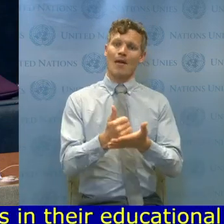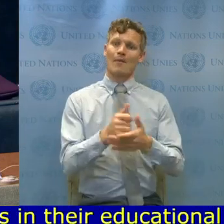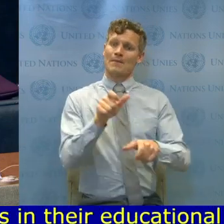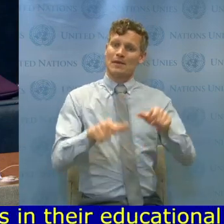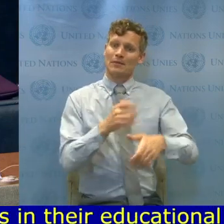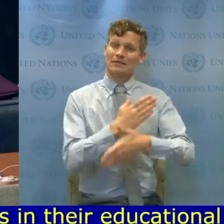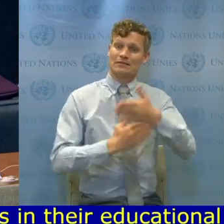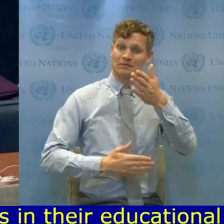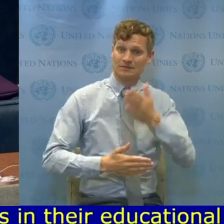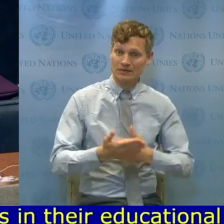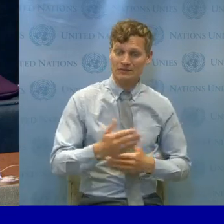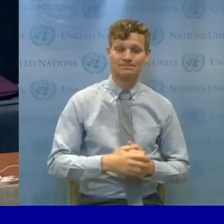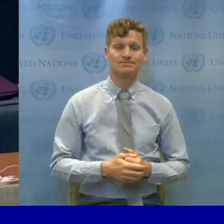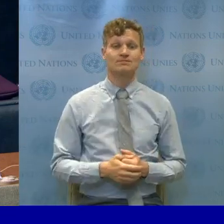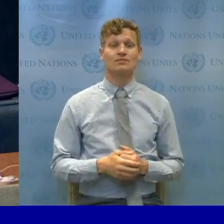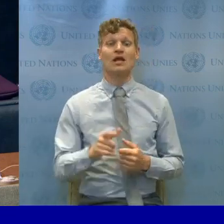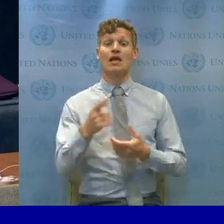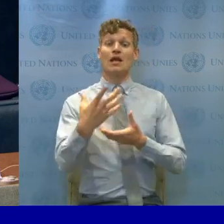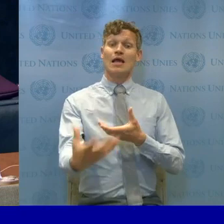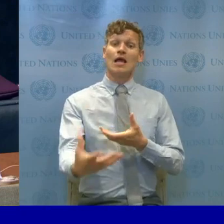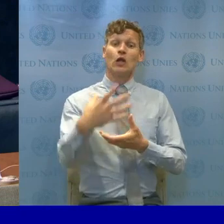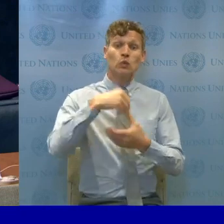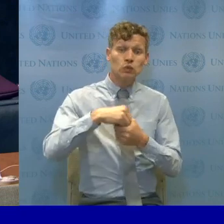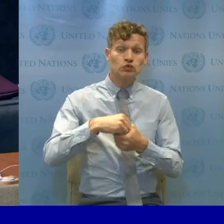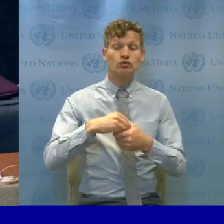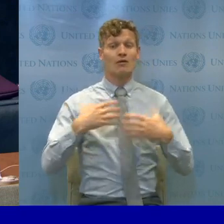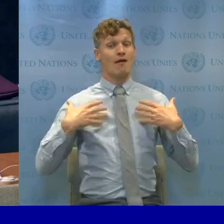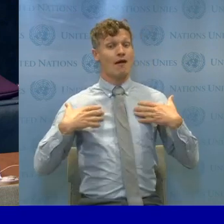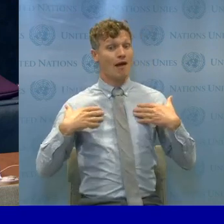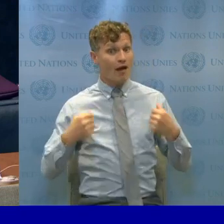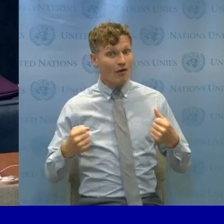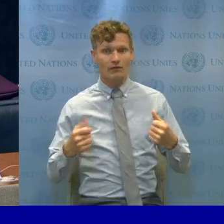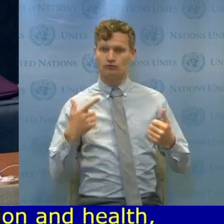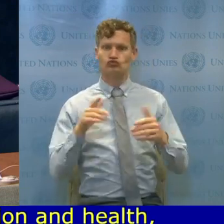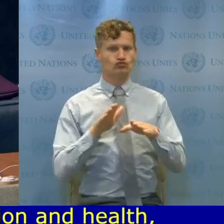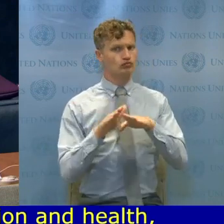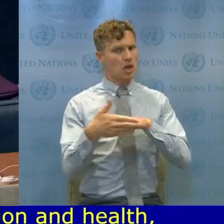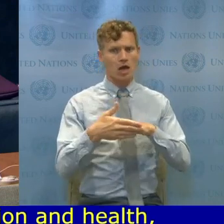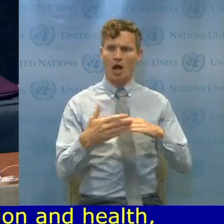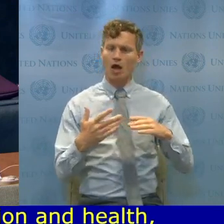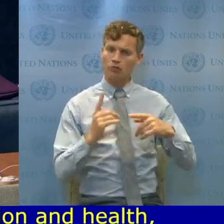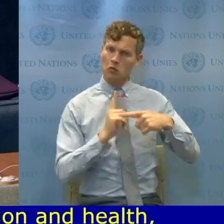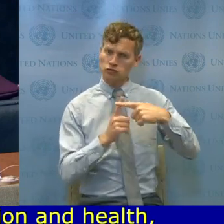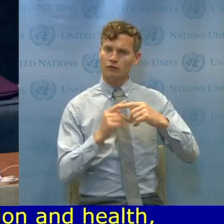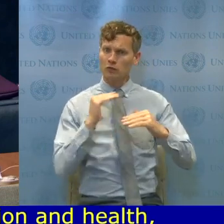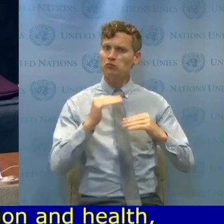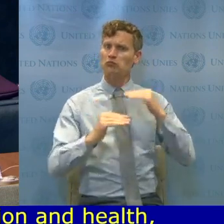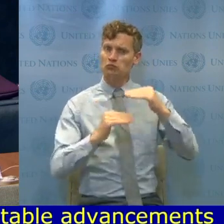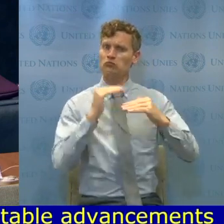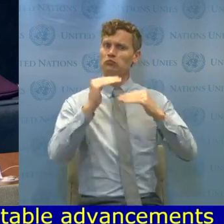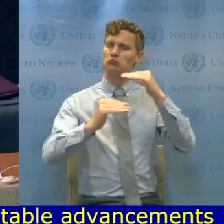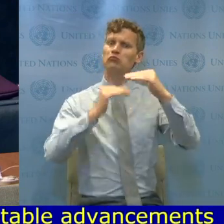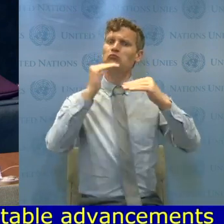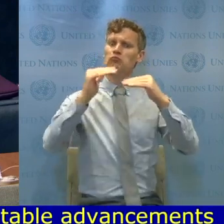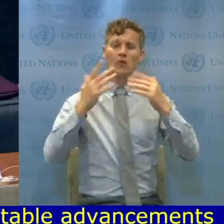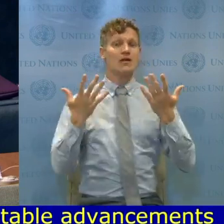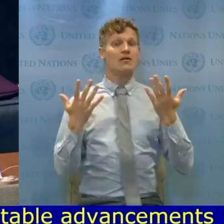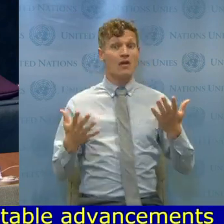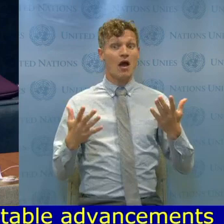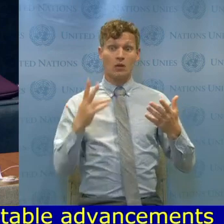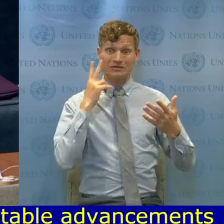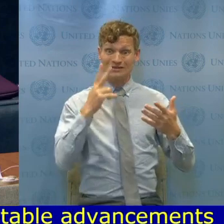advancements towards achieving the outcome of a healthy and stable population, including by reducing barriers for persons with